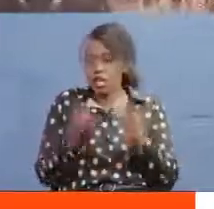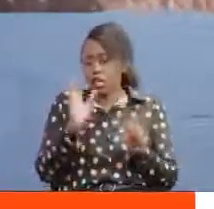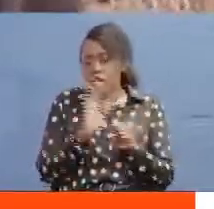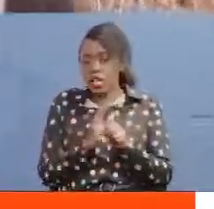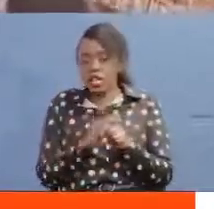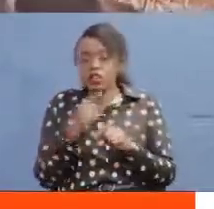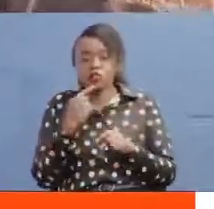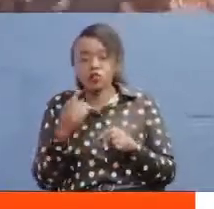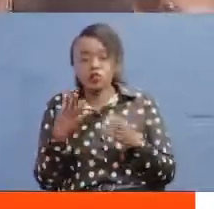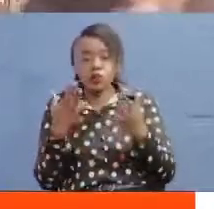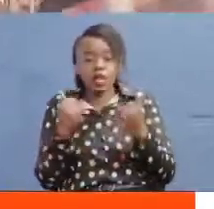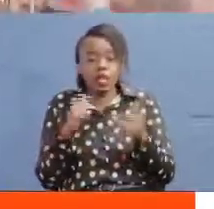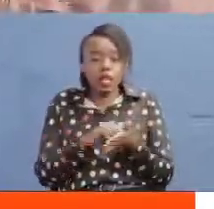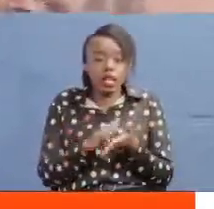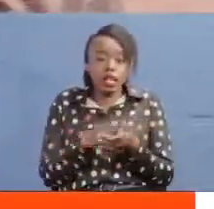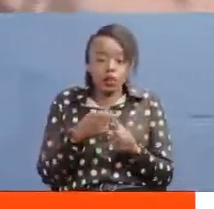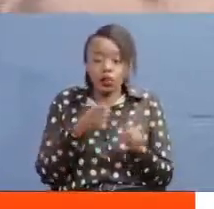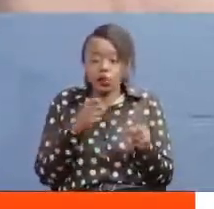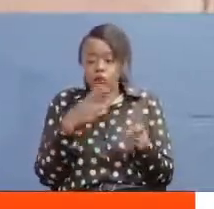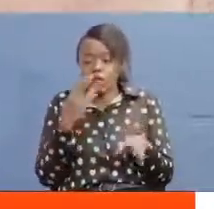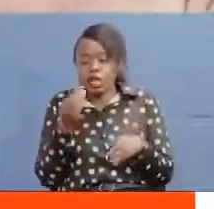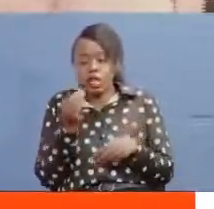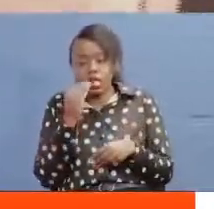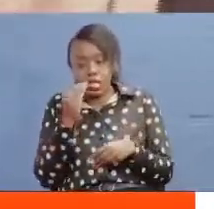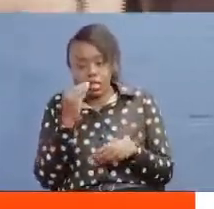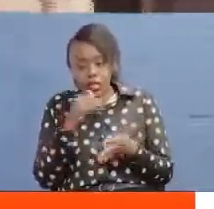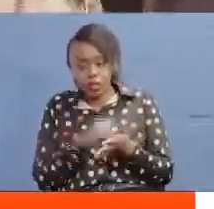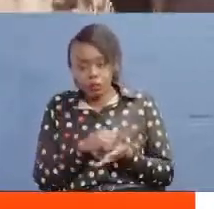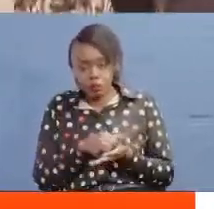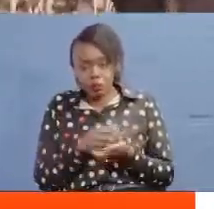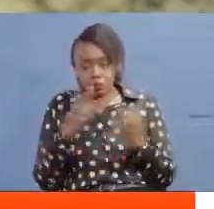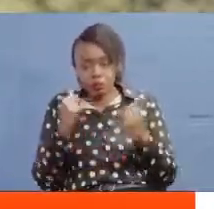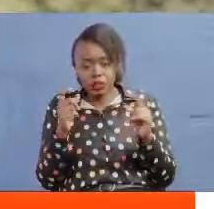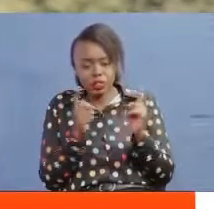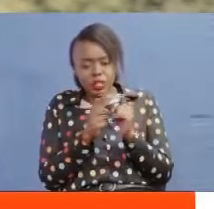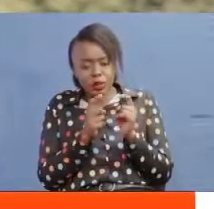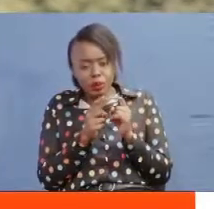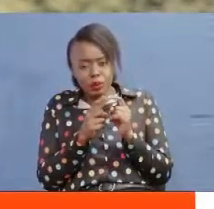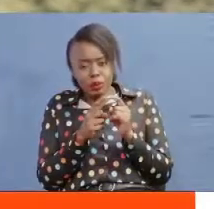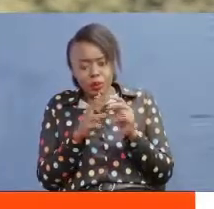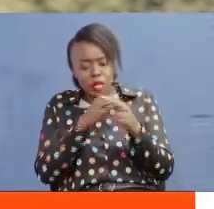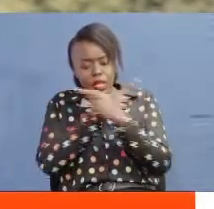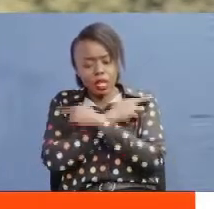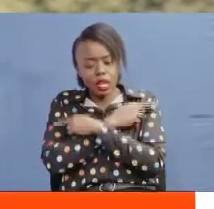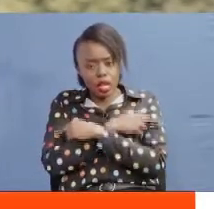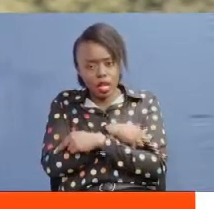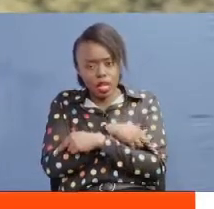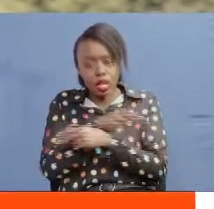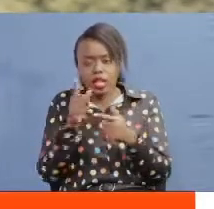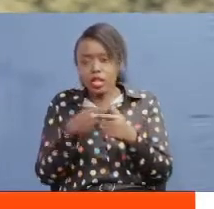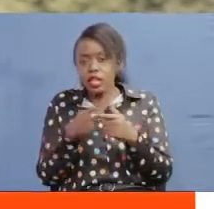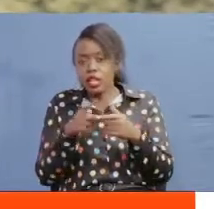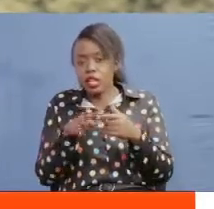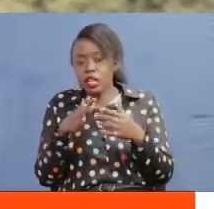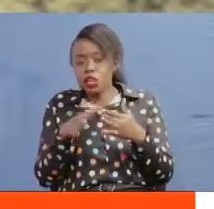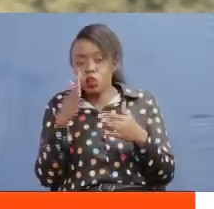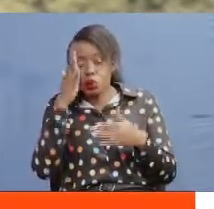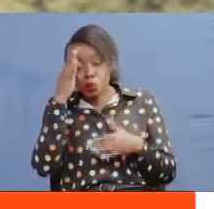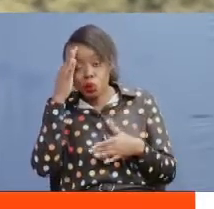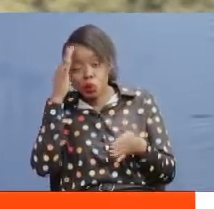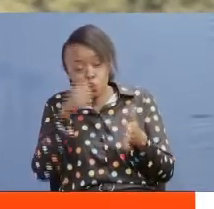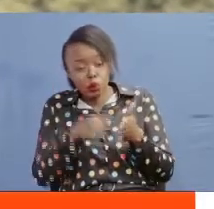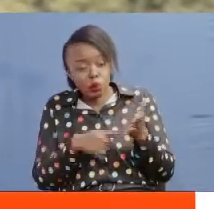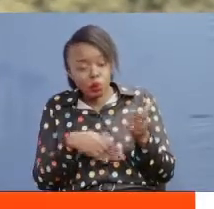it cannot tempt the locals from consuming it. Naimiza wananchi watulie na hizi ng'ombe hatujui ni nini imesababisha